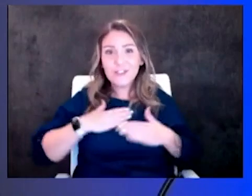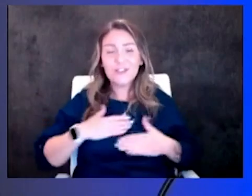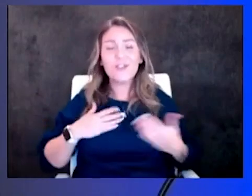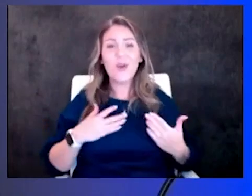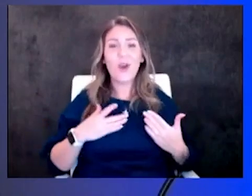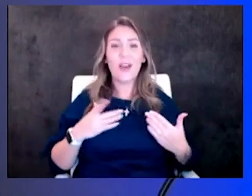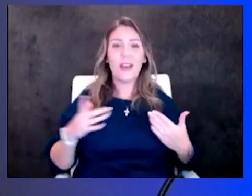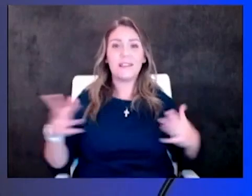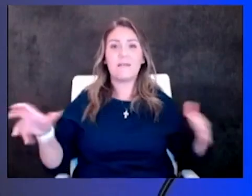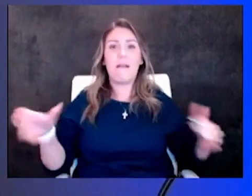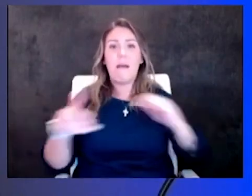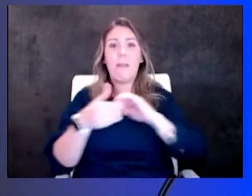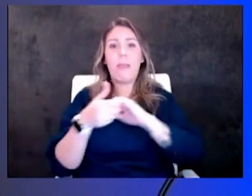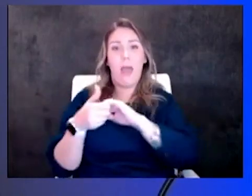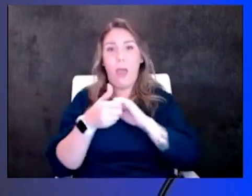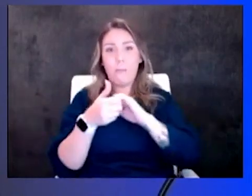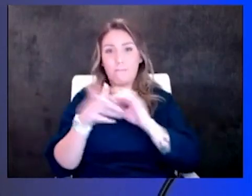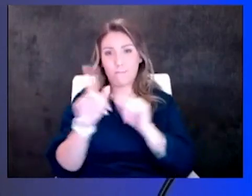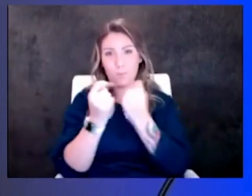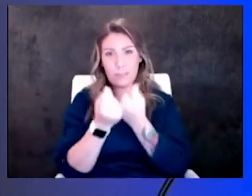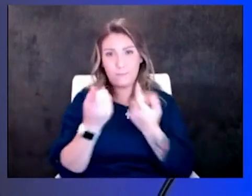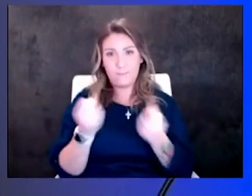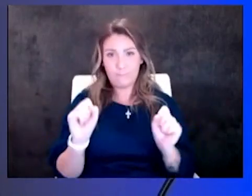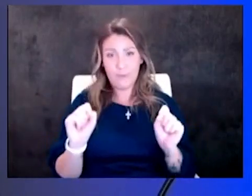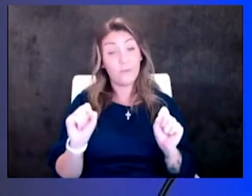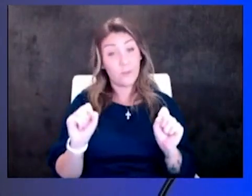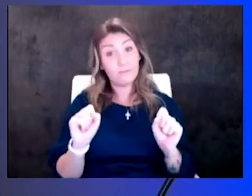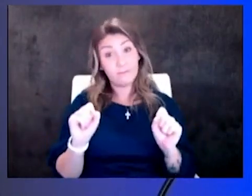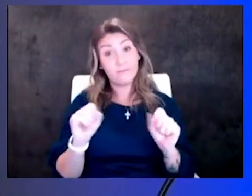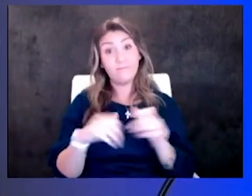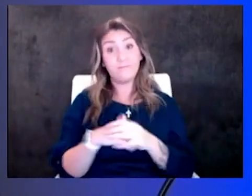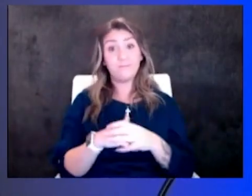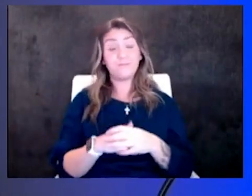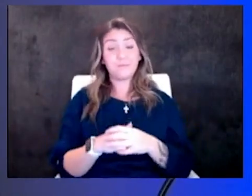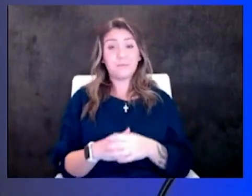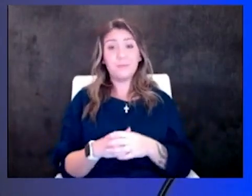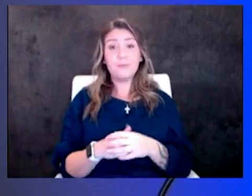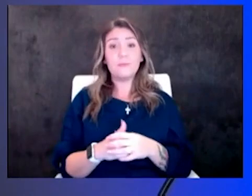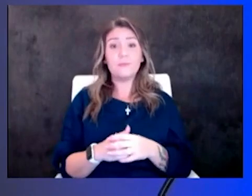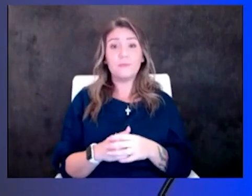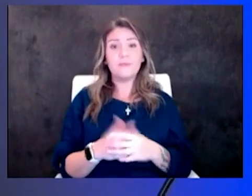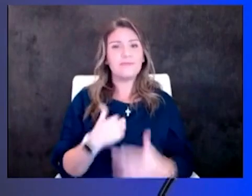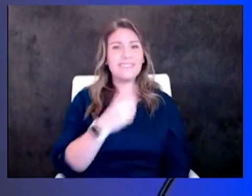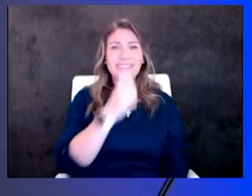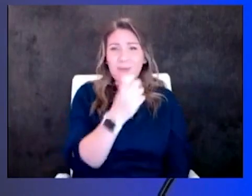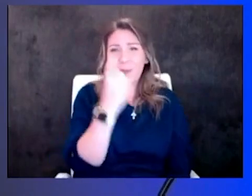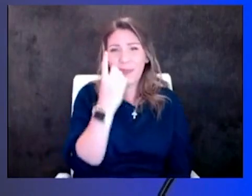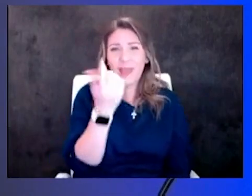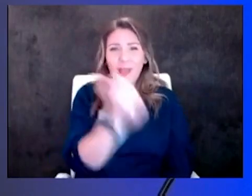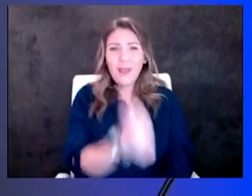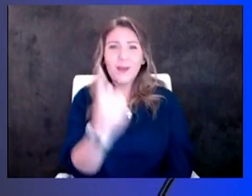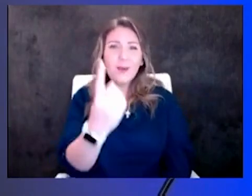collaborative team effort to do this. And I don't think any of us take for granted